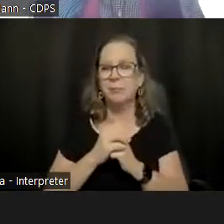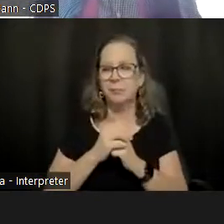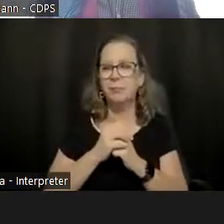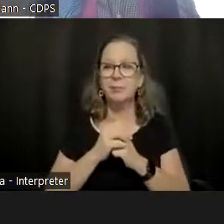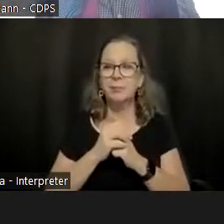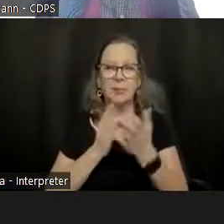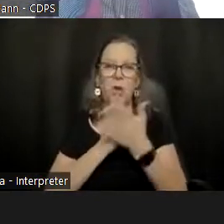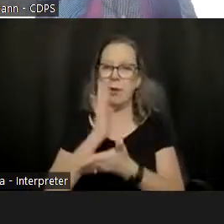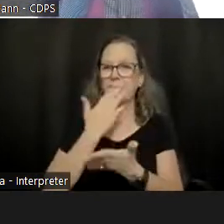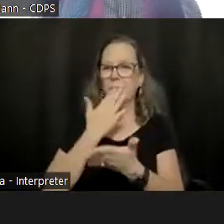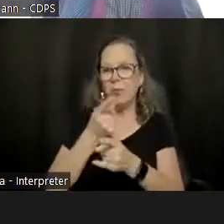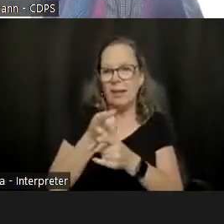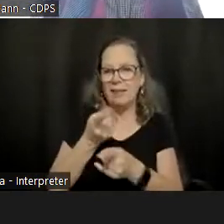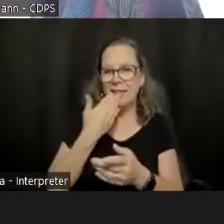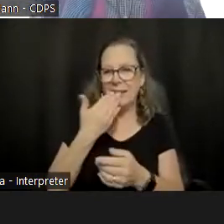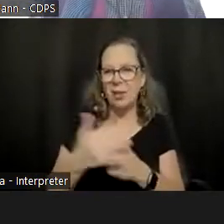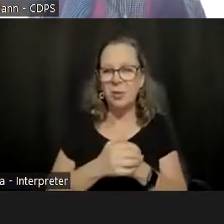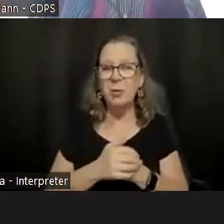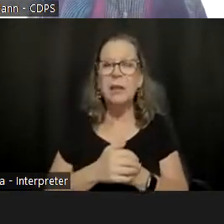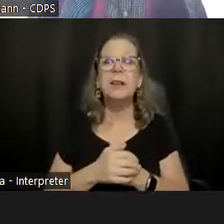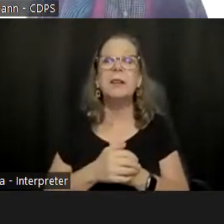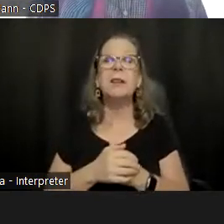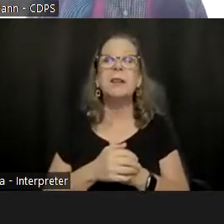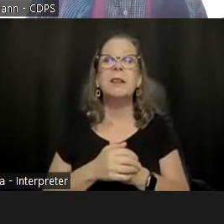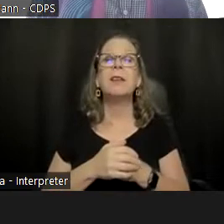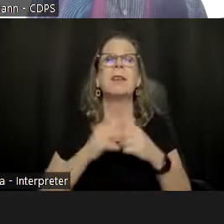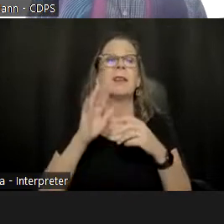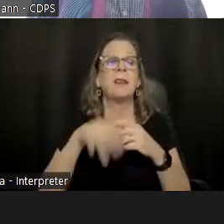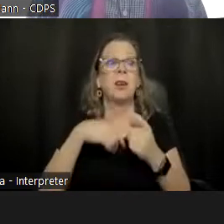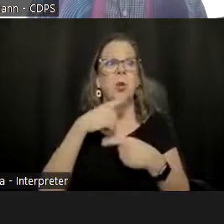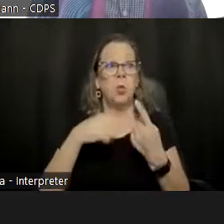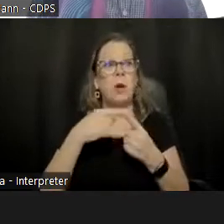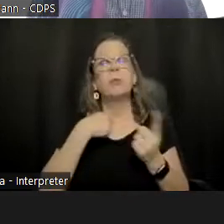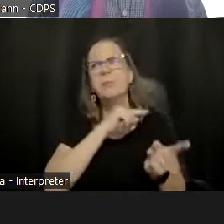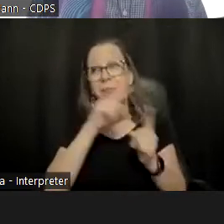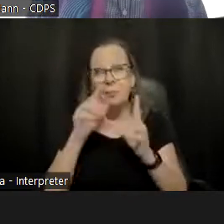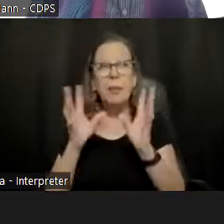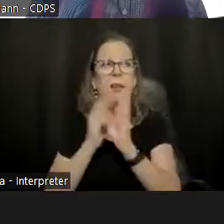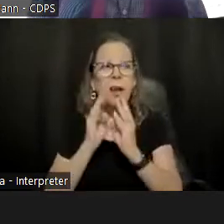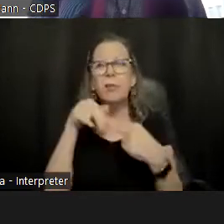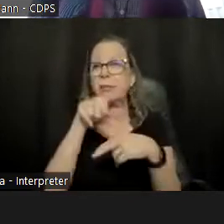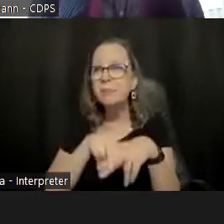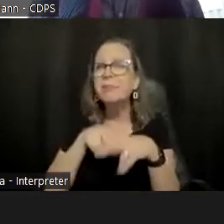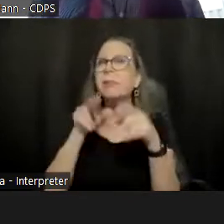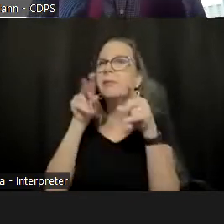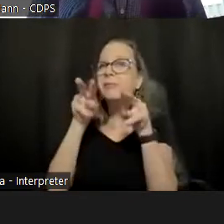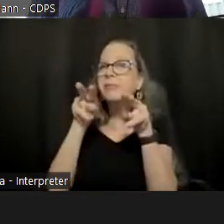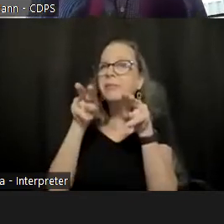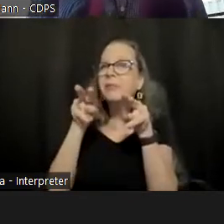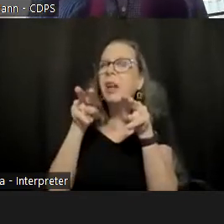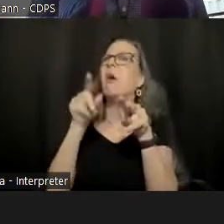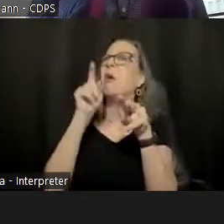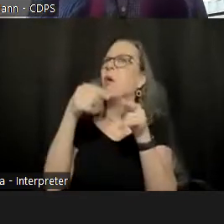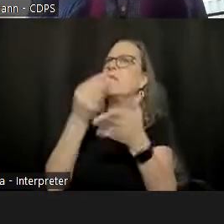right. And when we were there, we were listening about funding opportunities,